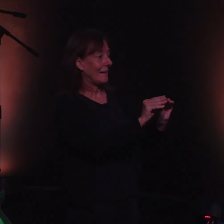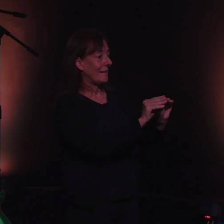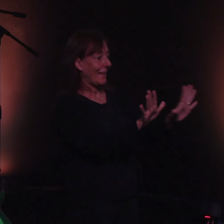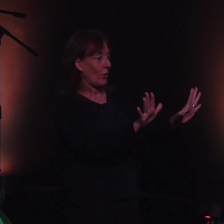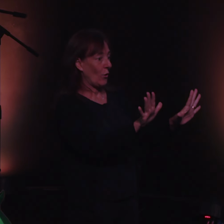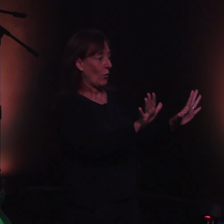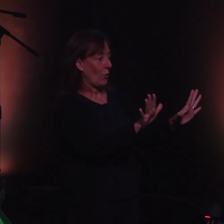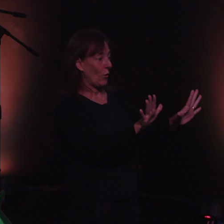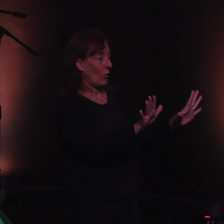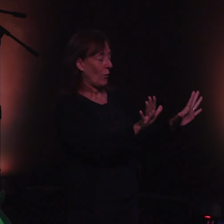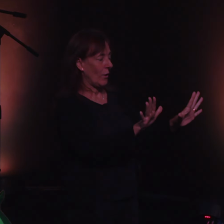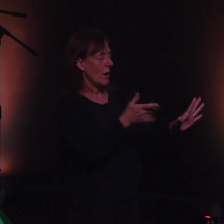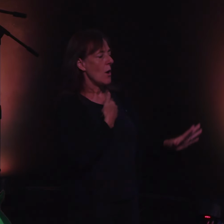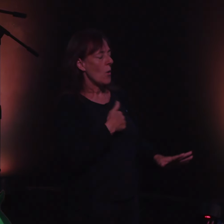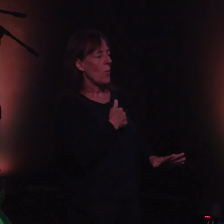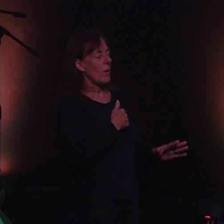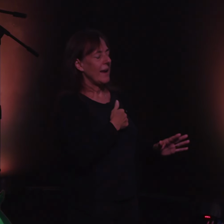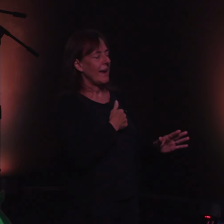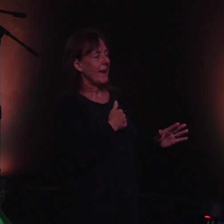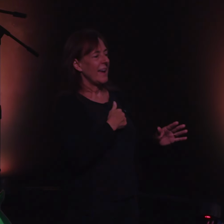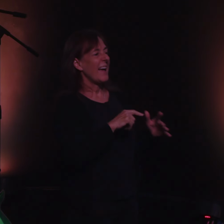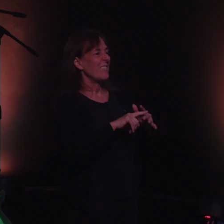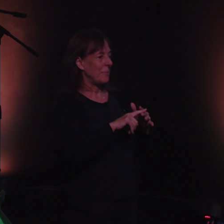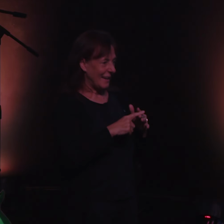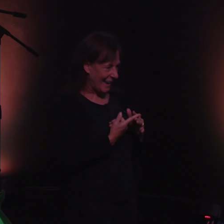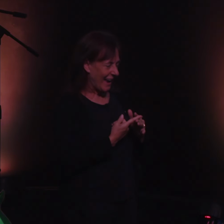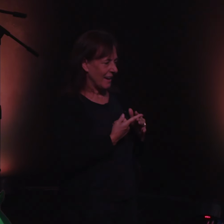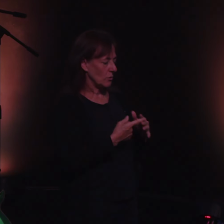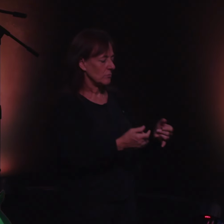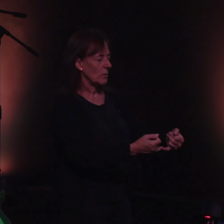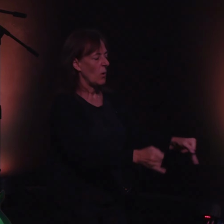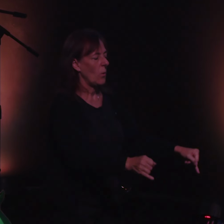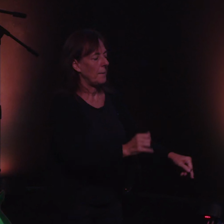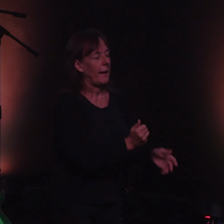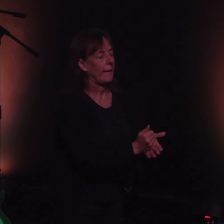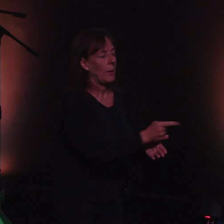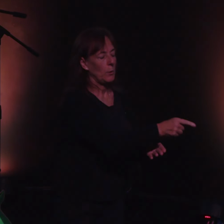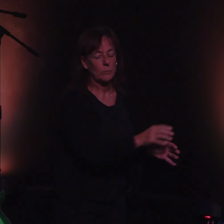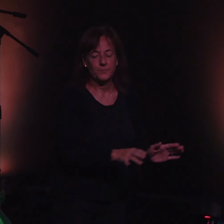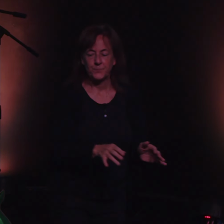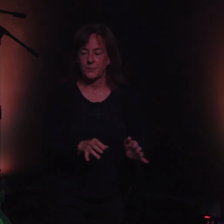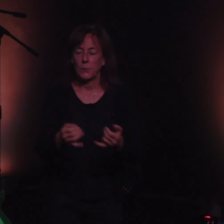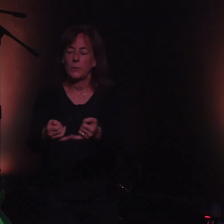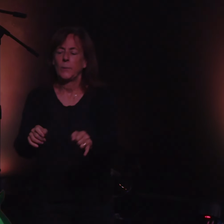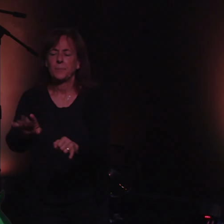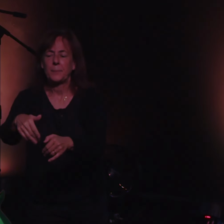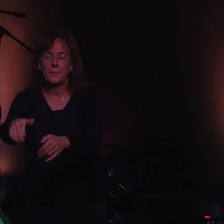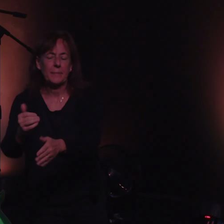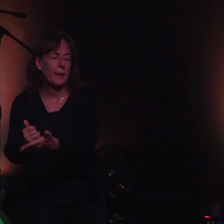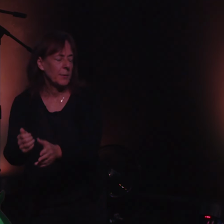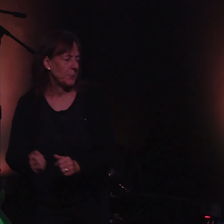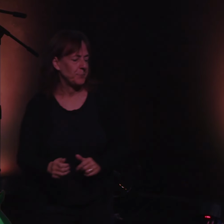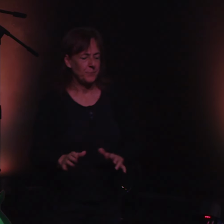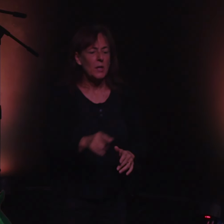you. We have began to draw lines in the sand about who does and